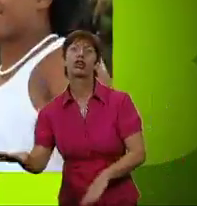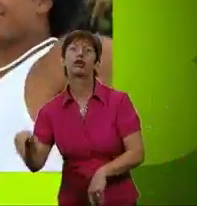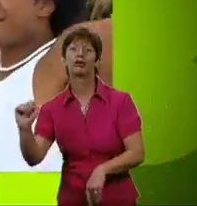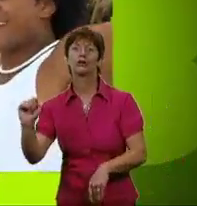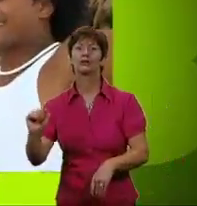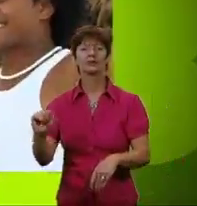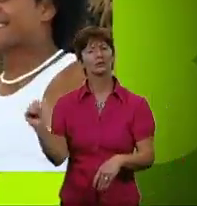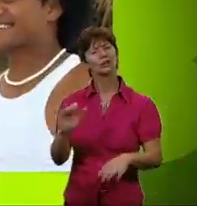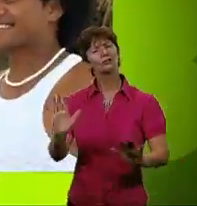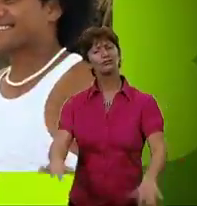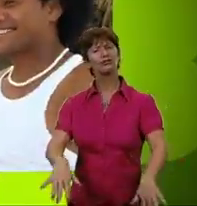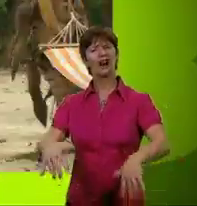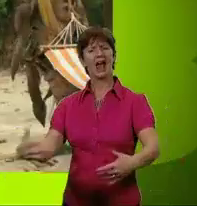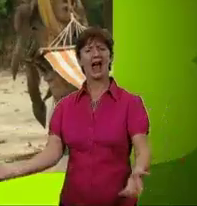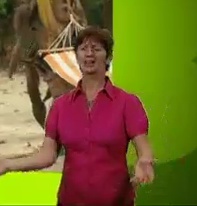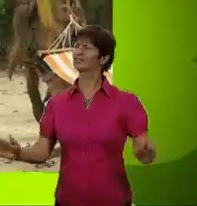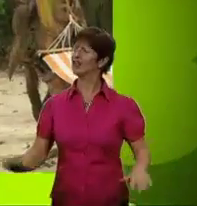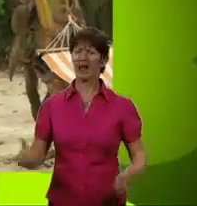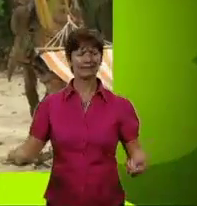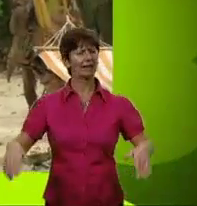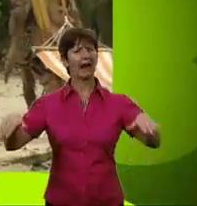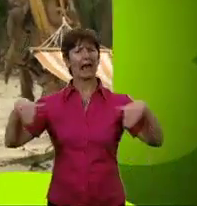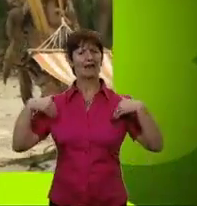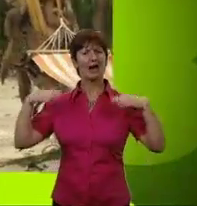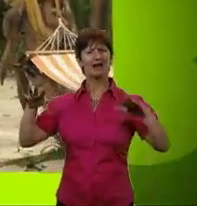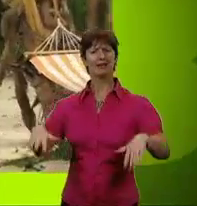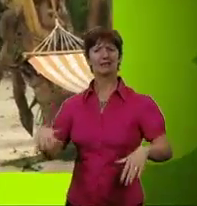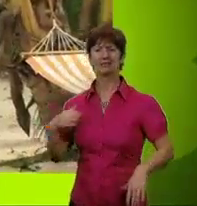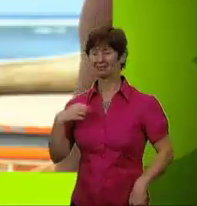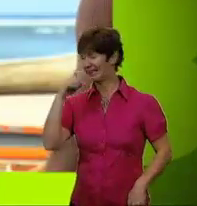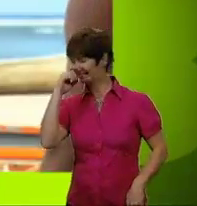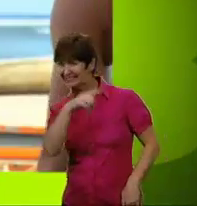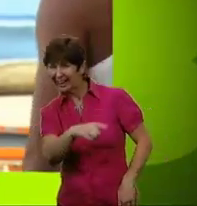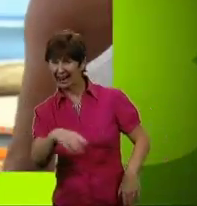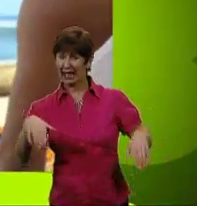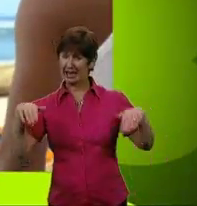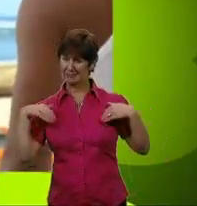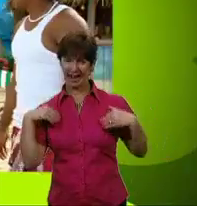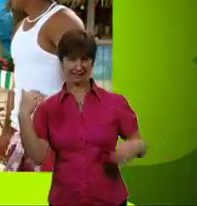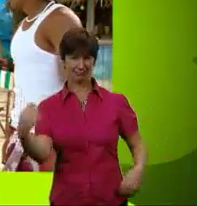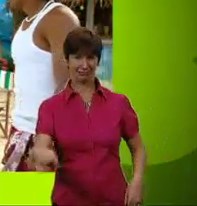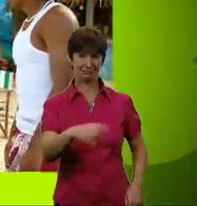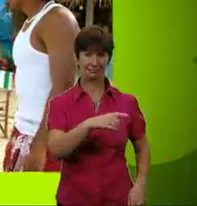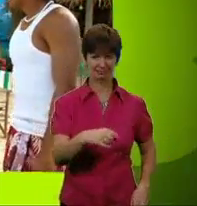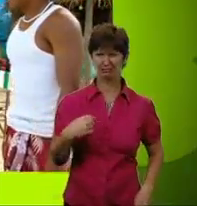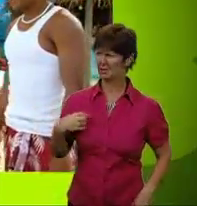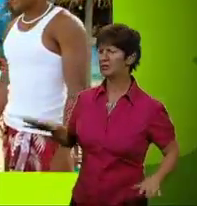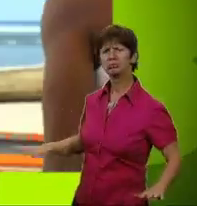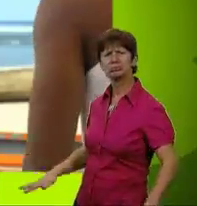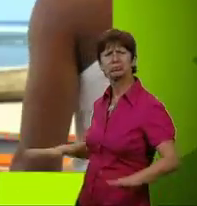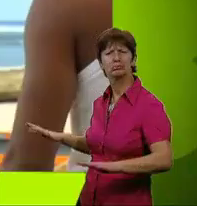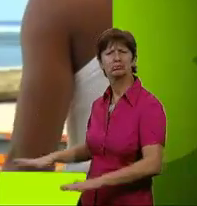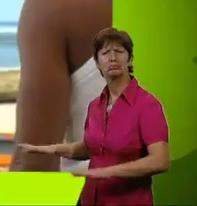is laid back. My sister doesn't do laid back. I so can do laid back. Prove it. Take the day off.